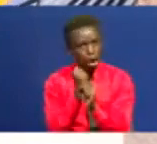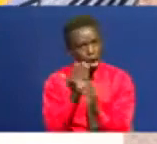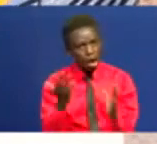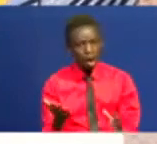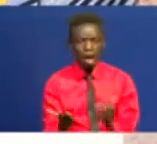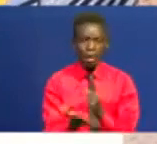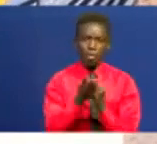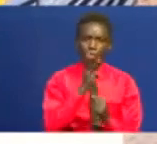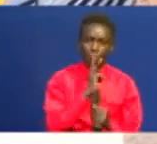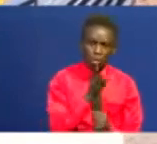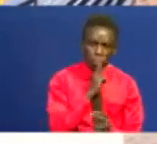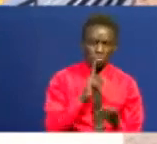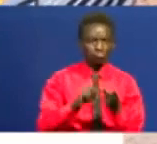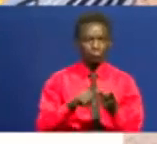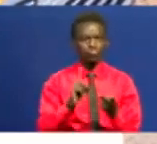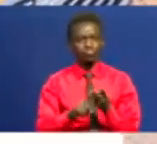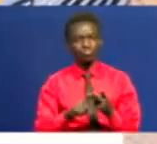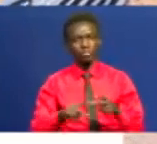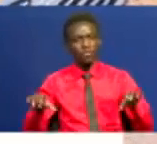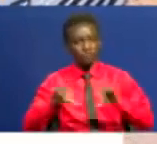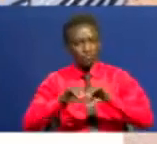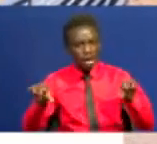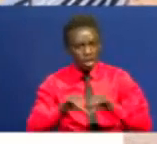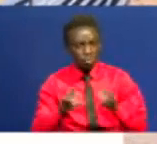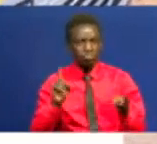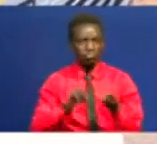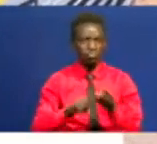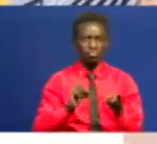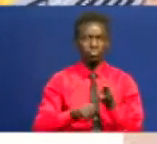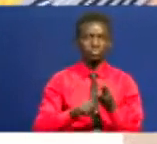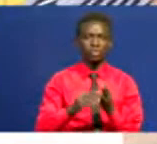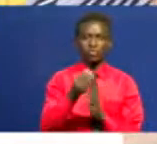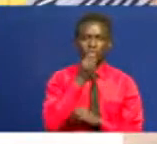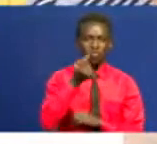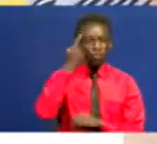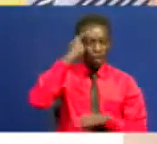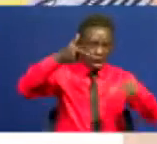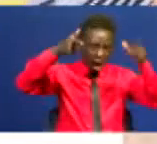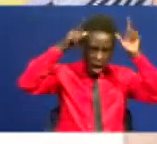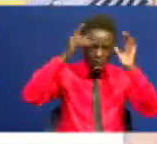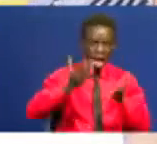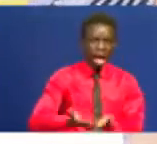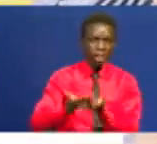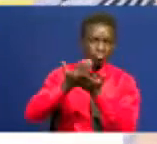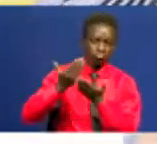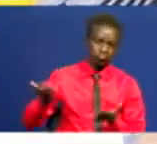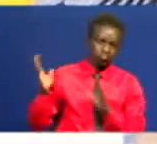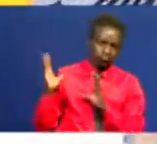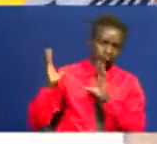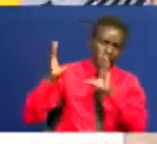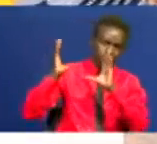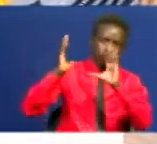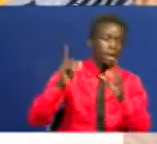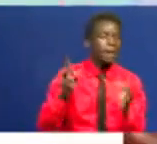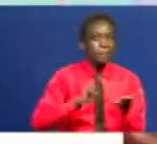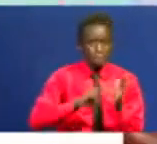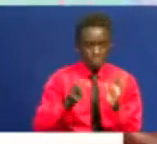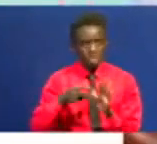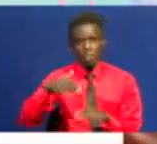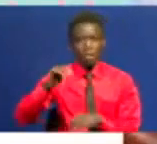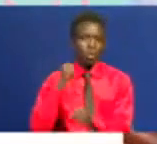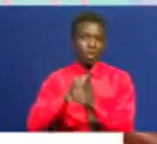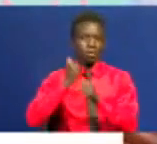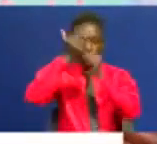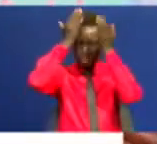kuni, kubeba chakula ya ngombe, kubeba kila kitu, utachiri yetu ndio iko kwa punda kwa kufanya kazi.